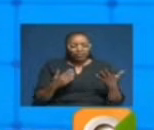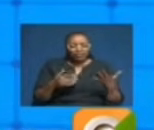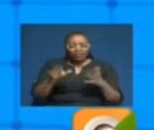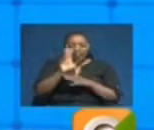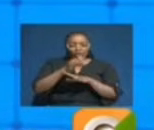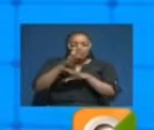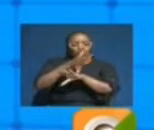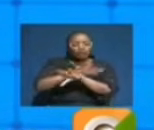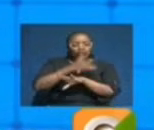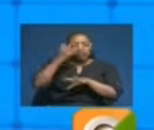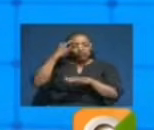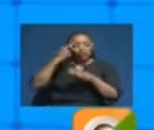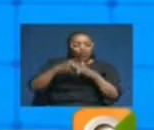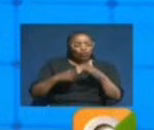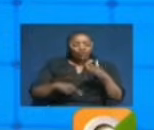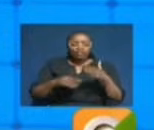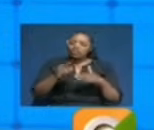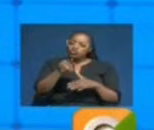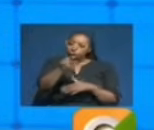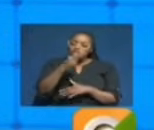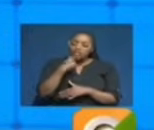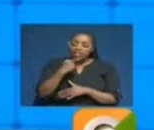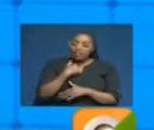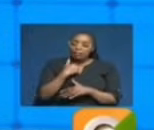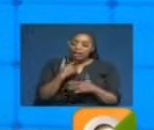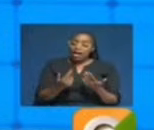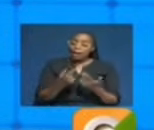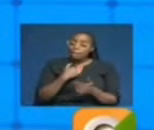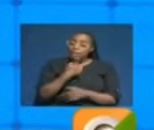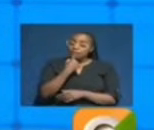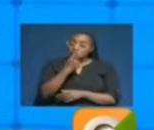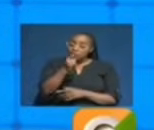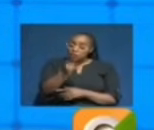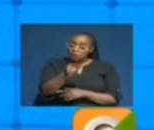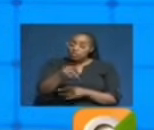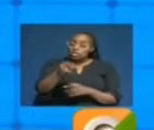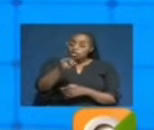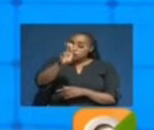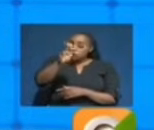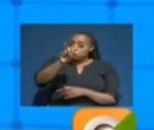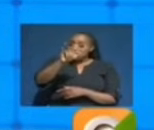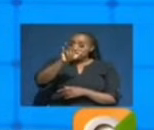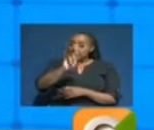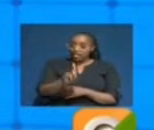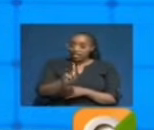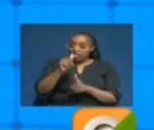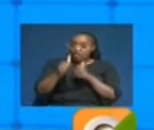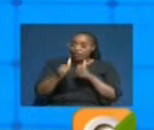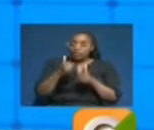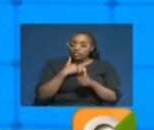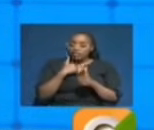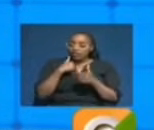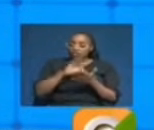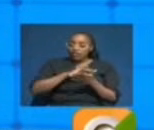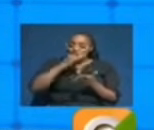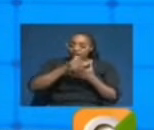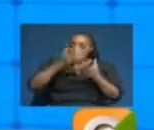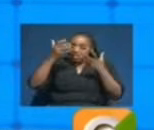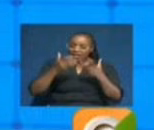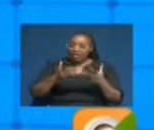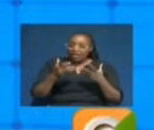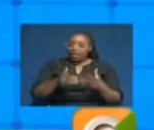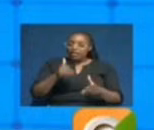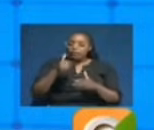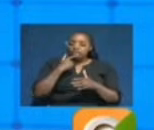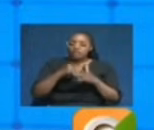using before? Tell me, Waziri. No, I'm telling you that USAID, which was heavily funded. Which you have said, no,